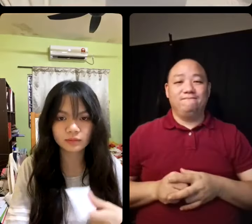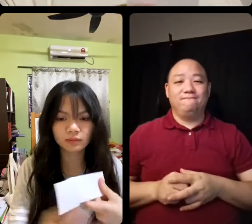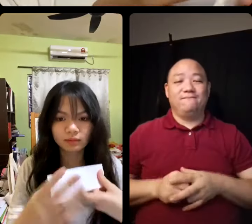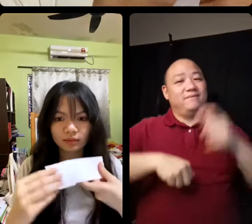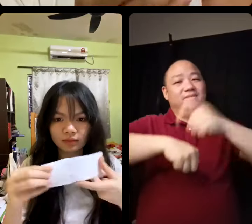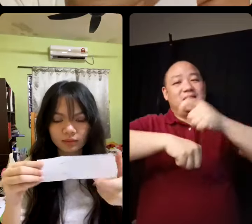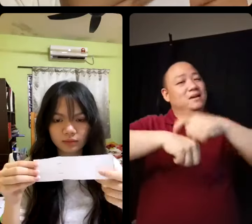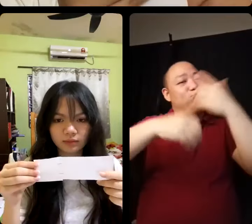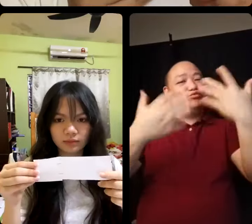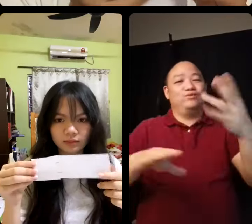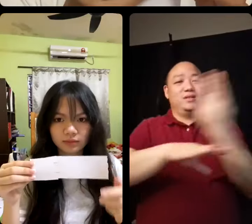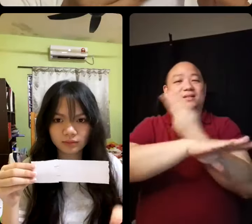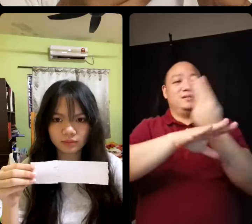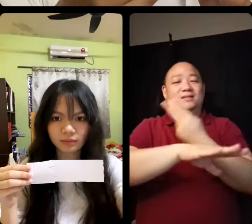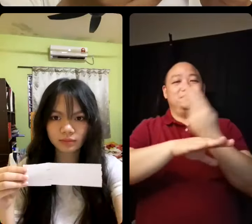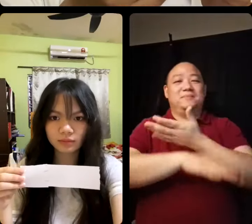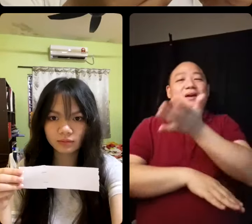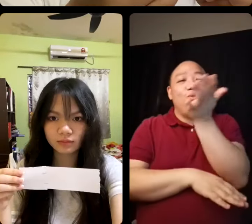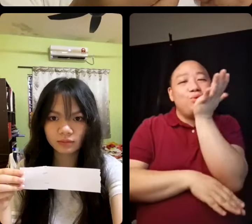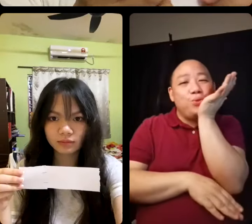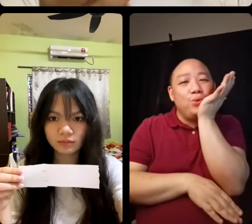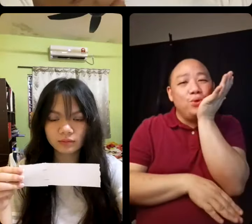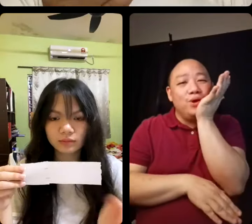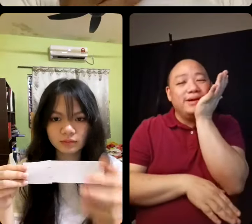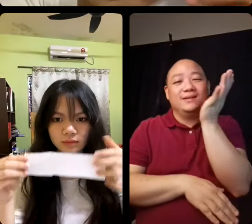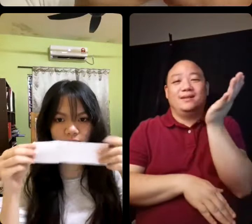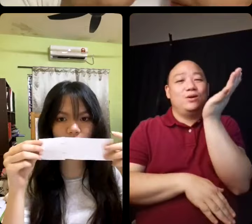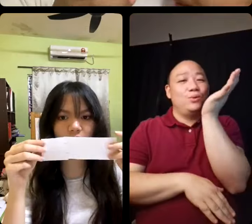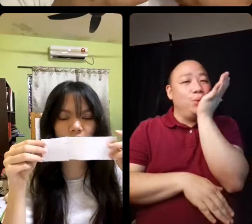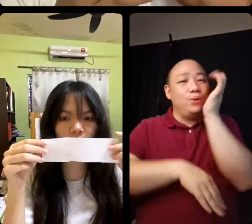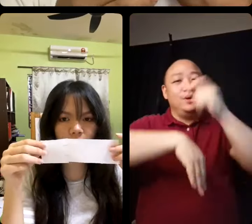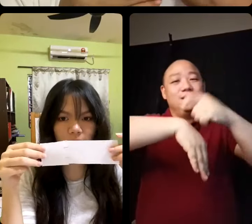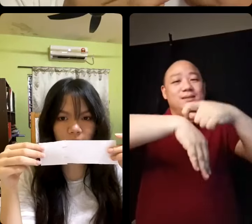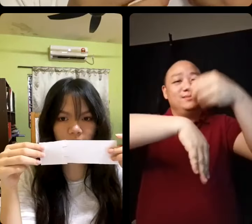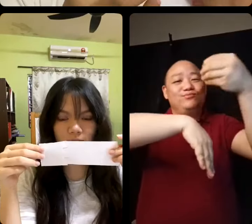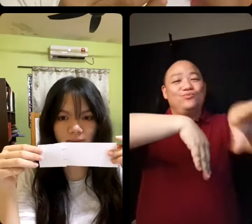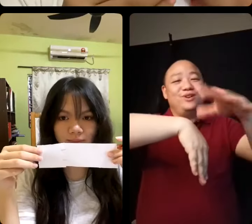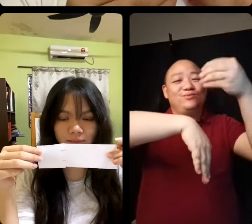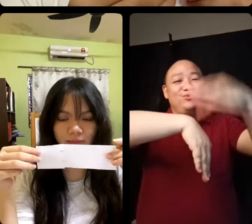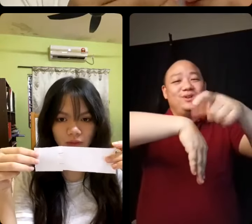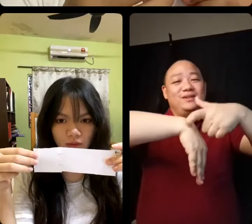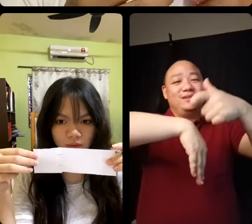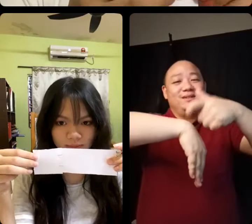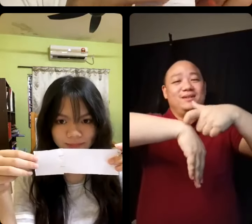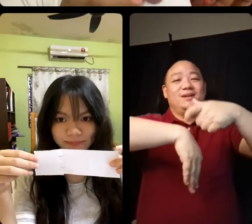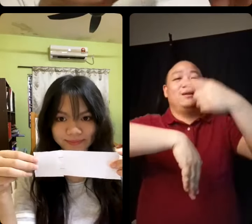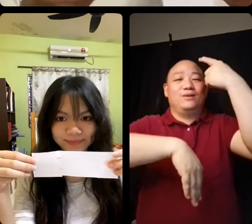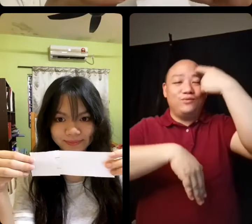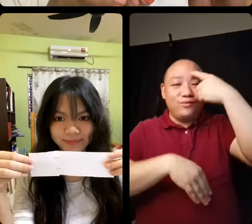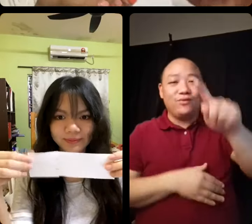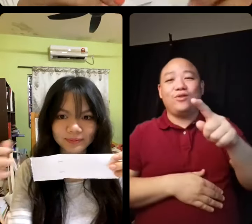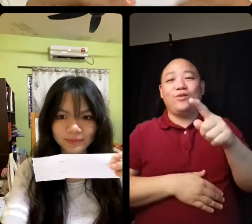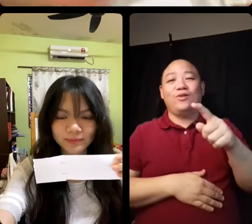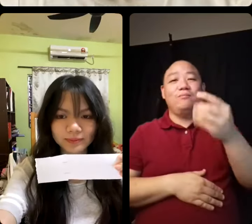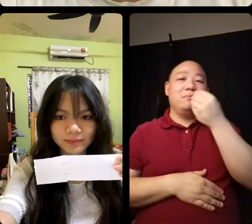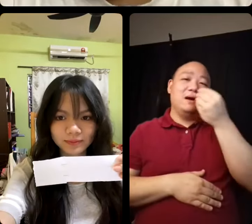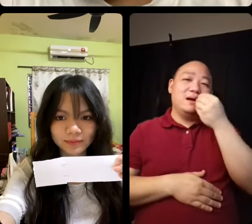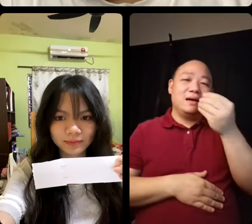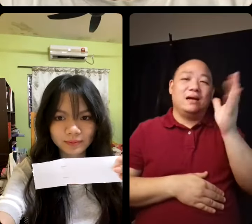kita tolak 2.5. Okay? Kita tolak 2.5 together.